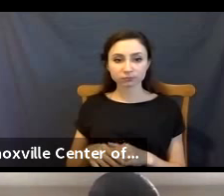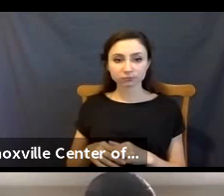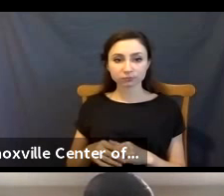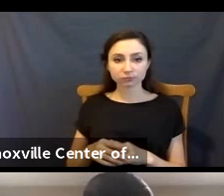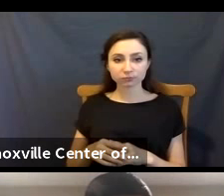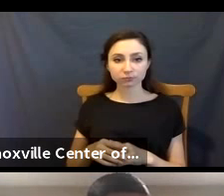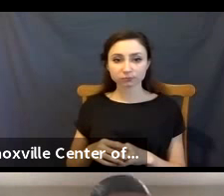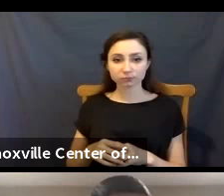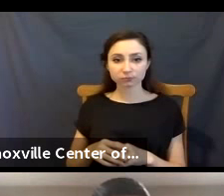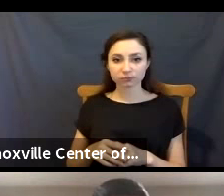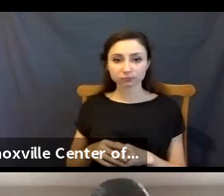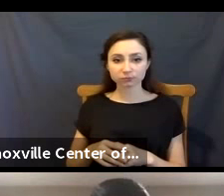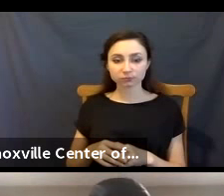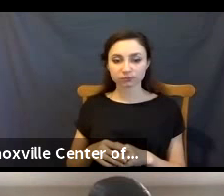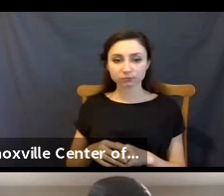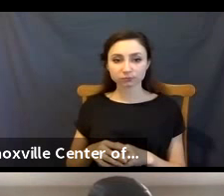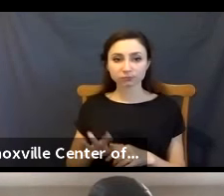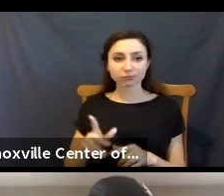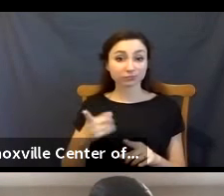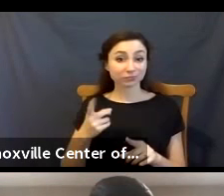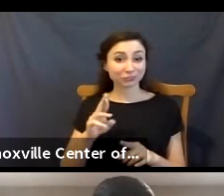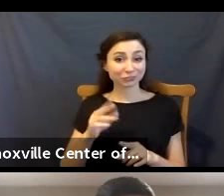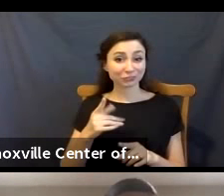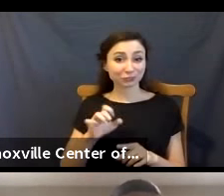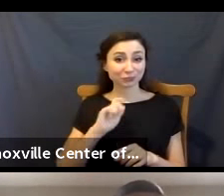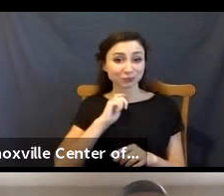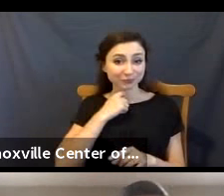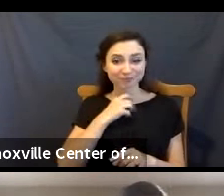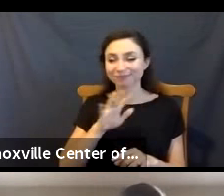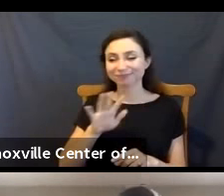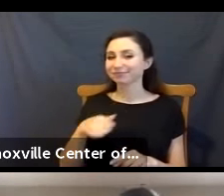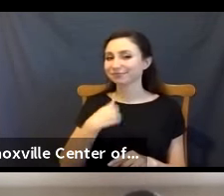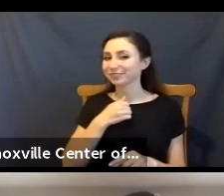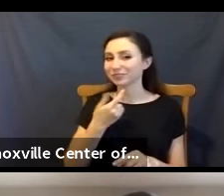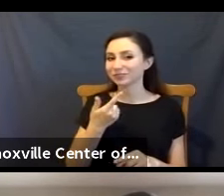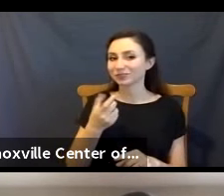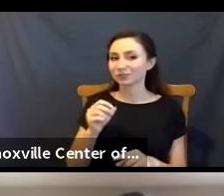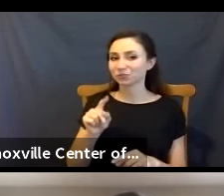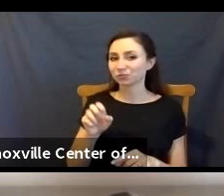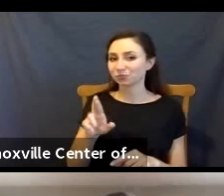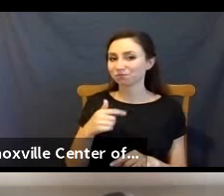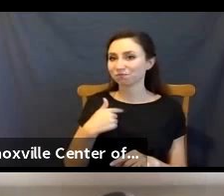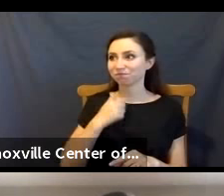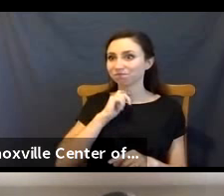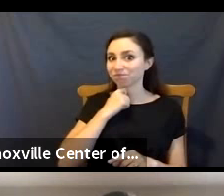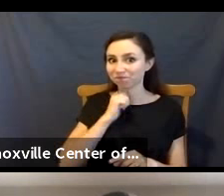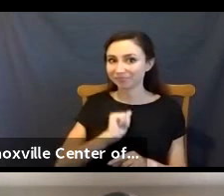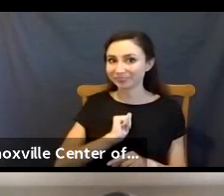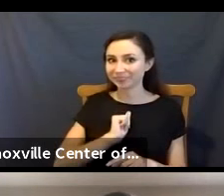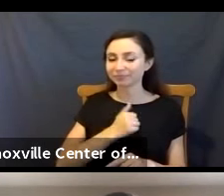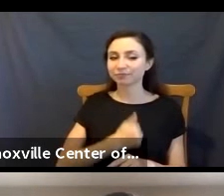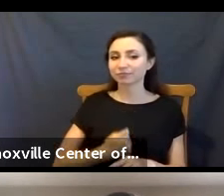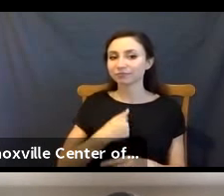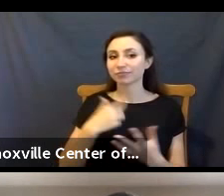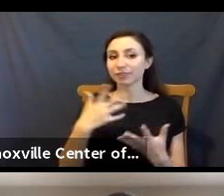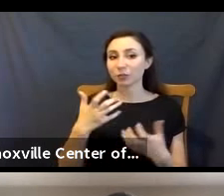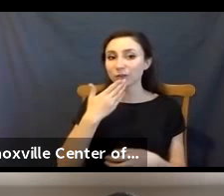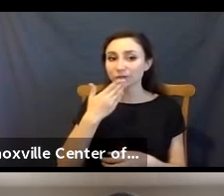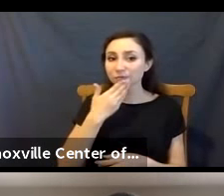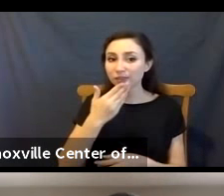So it got, Dr. Gocher, you're muted. Sorry about that. I muted myself. I want to thank everybody for